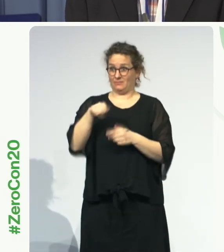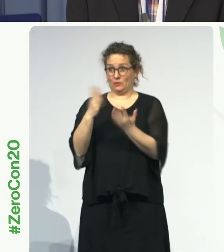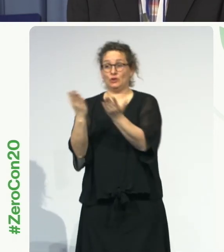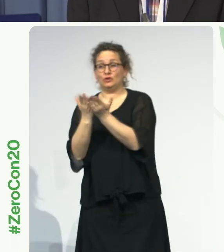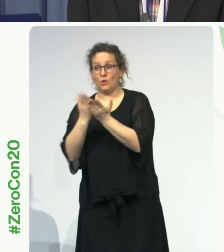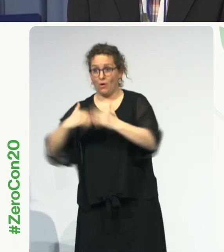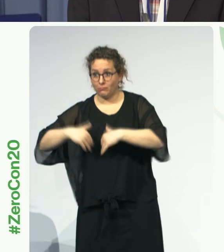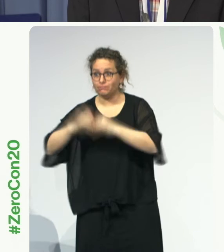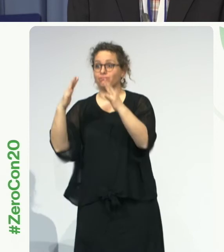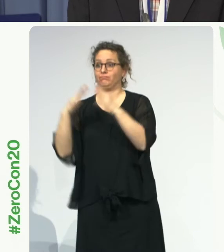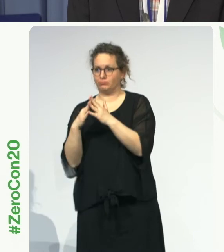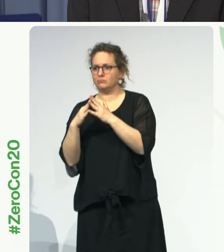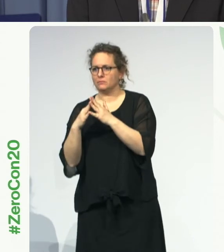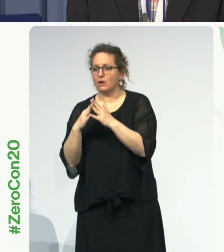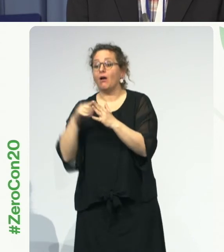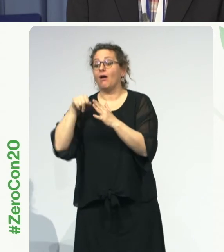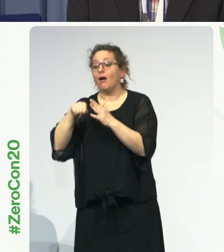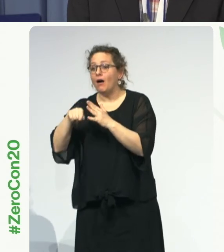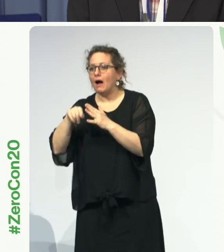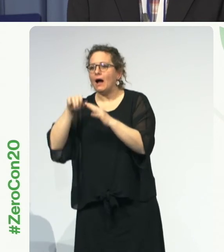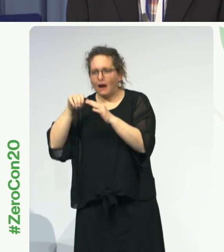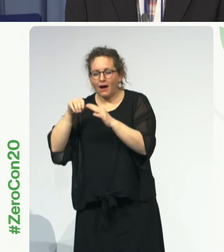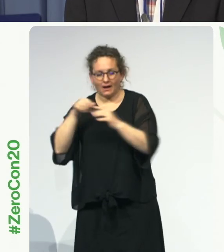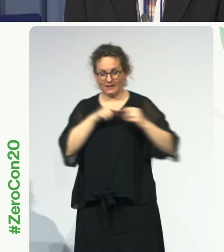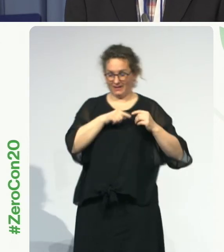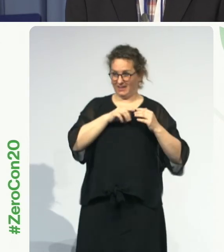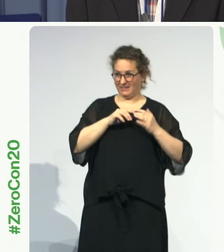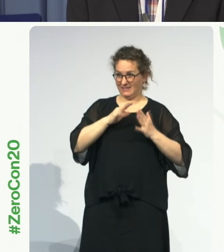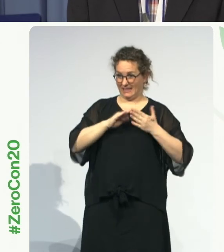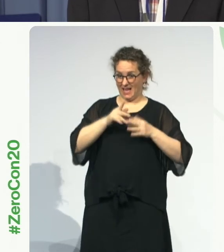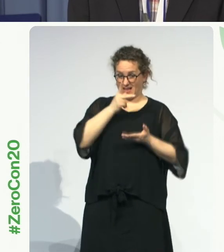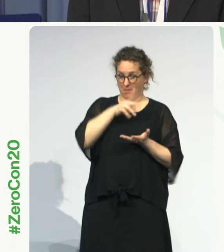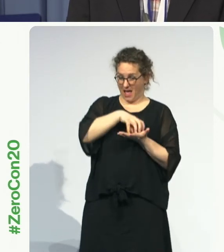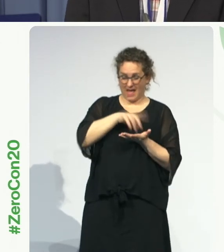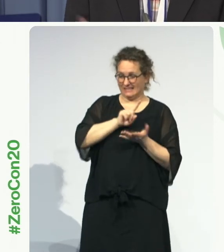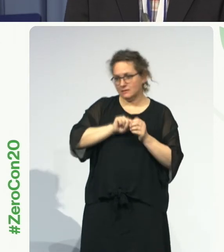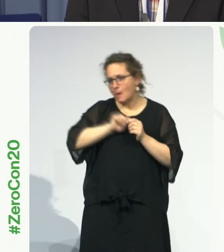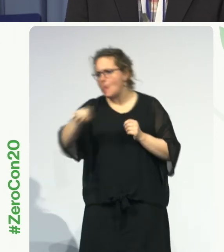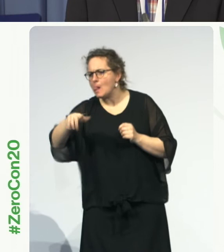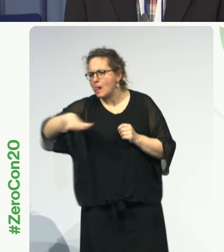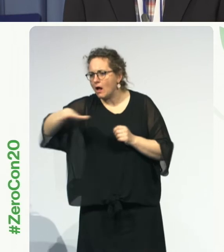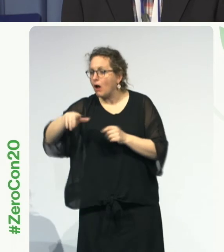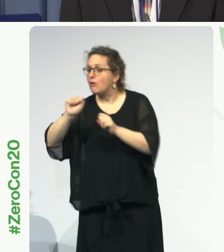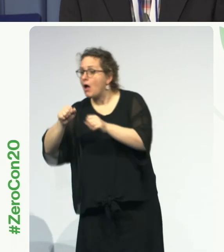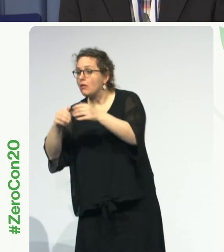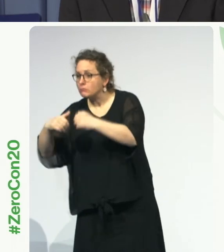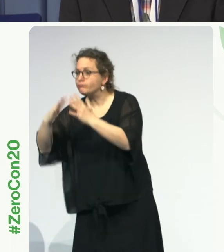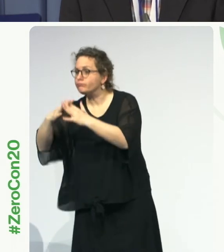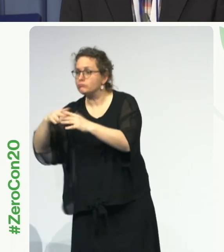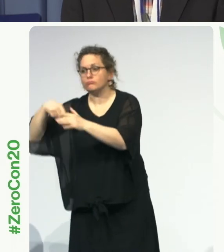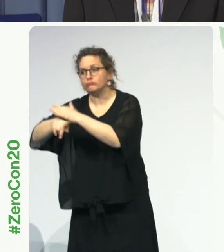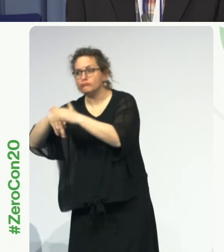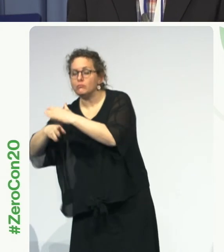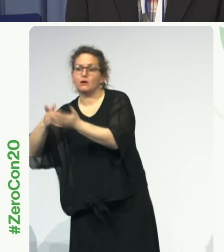accessible areas. So we needed a method how to find these children. They are very often hidden because their